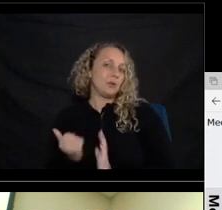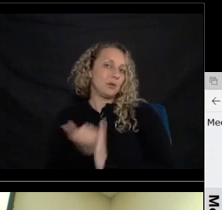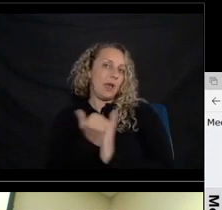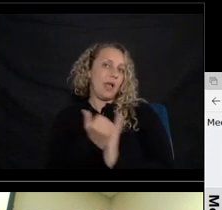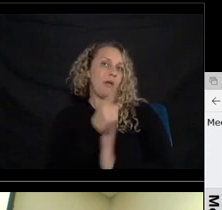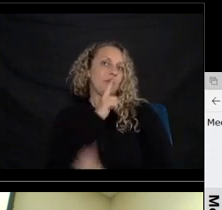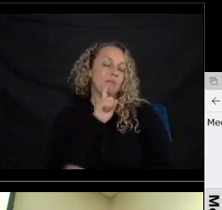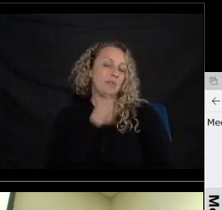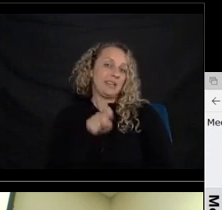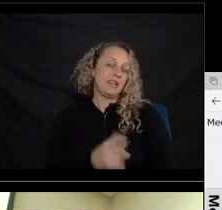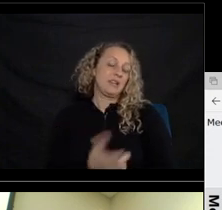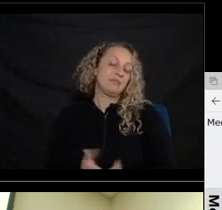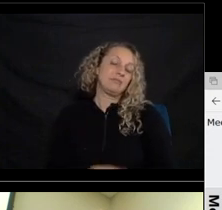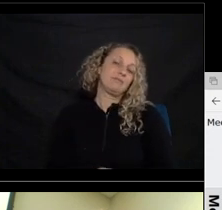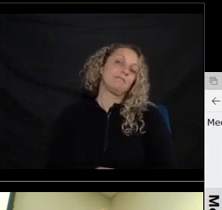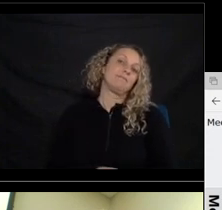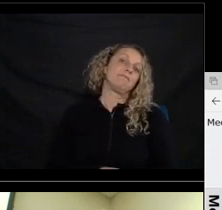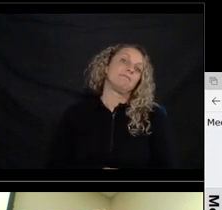should there be a need.